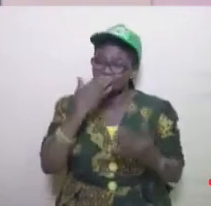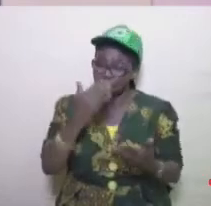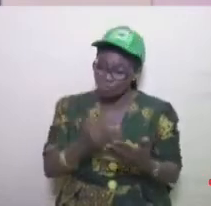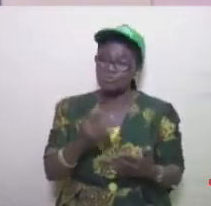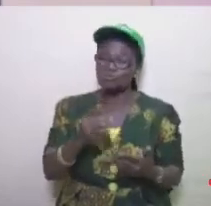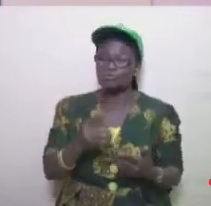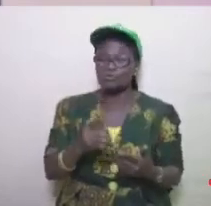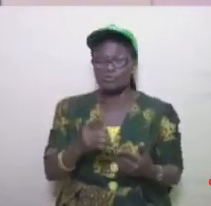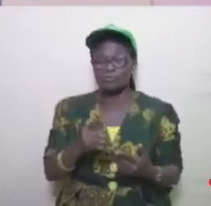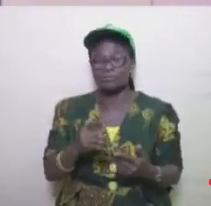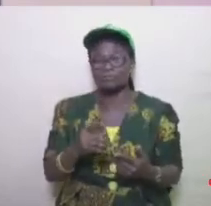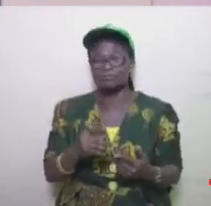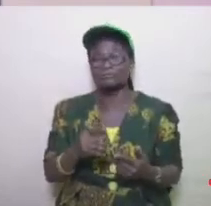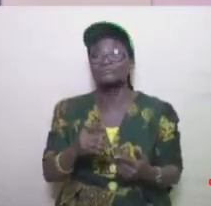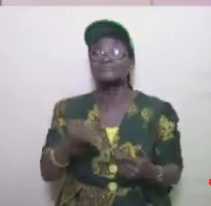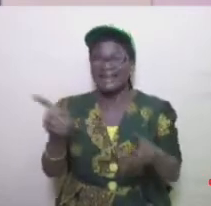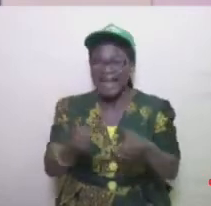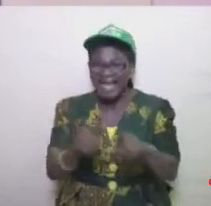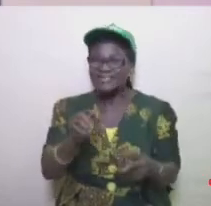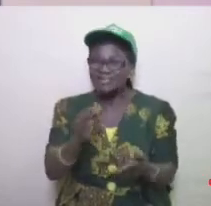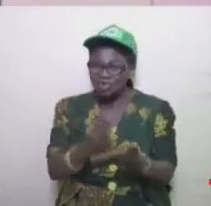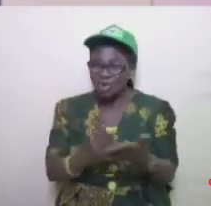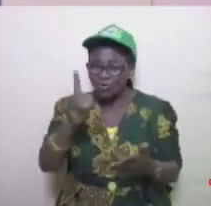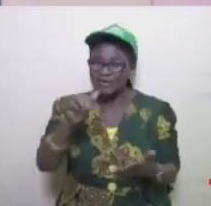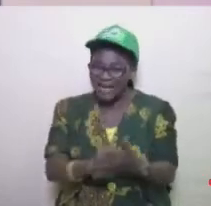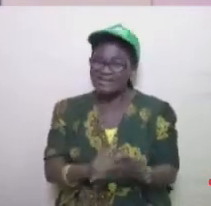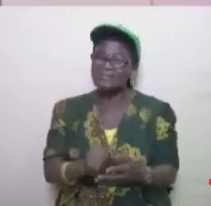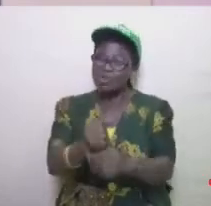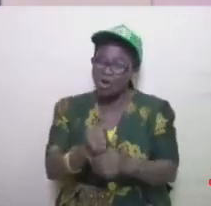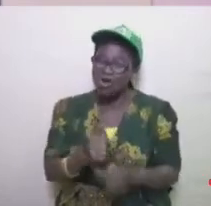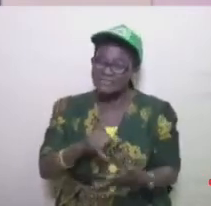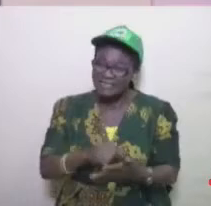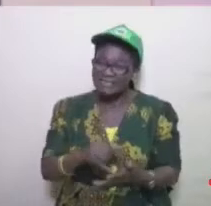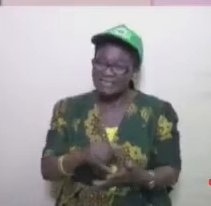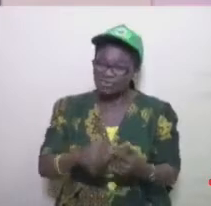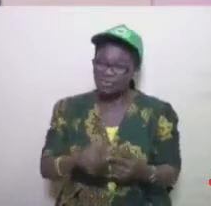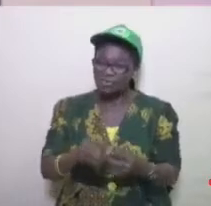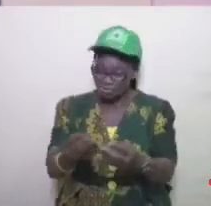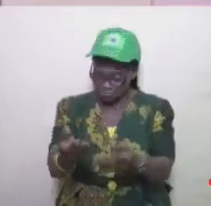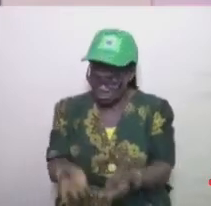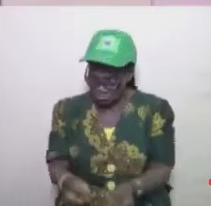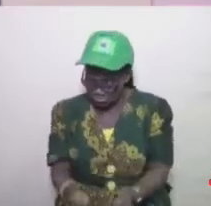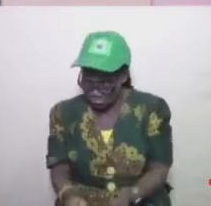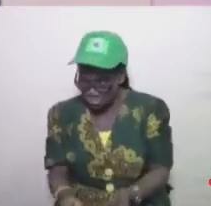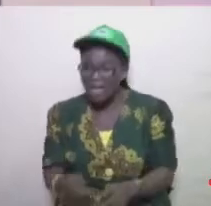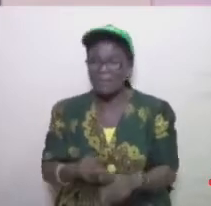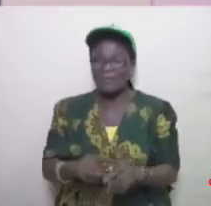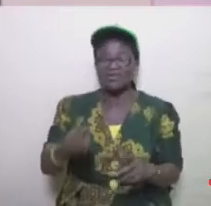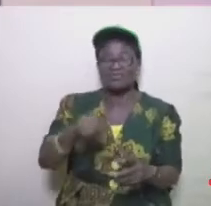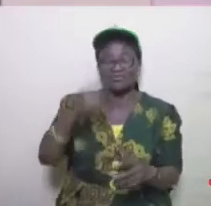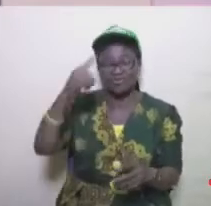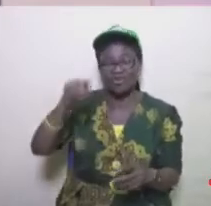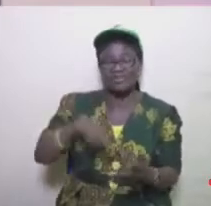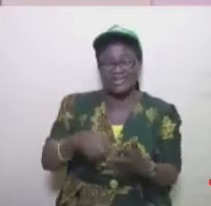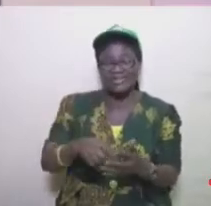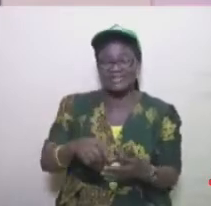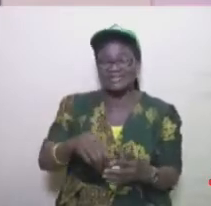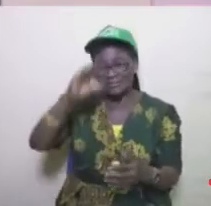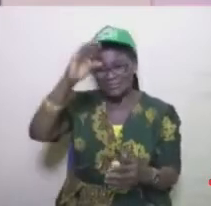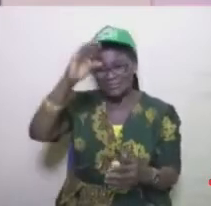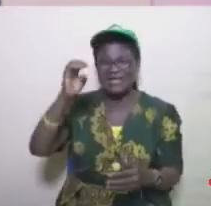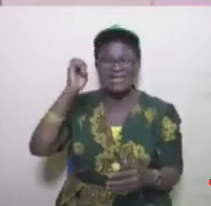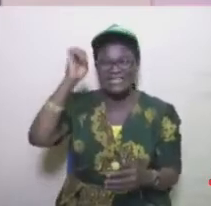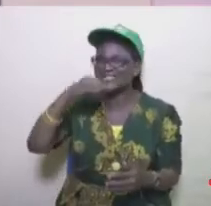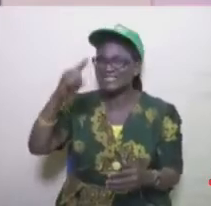would have been a collaborator of evil. But for this boy, said, no, I am not